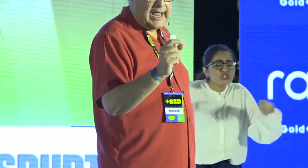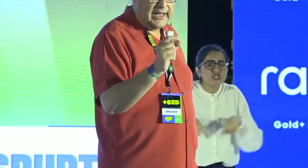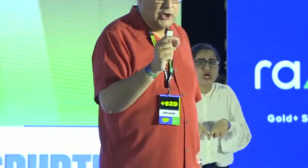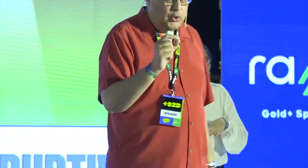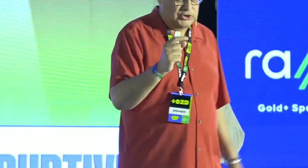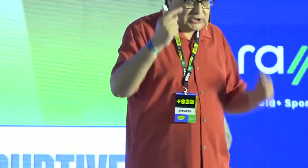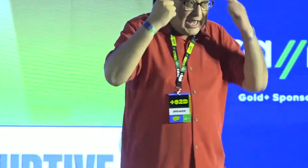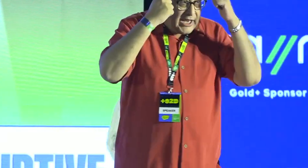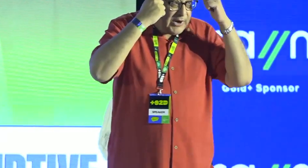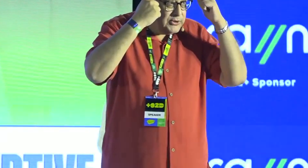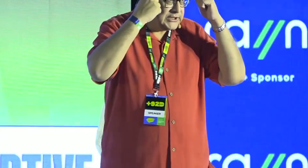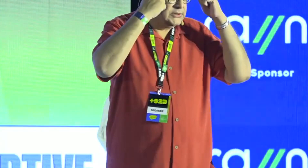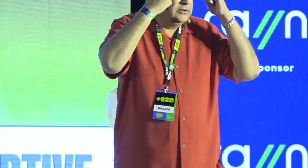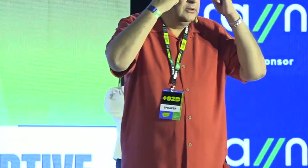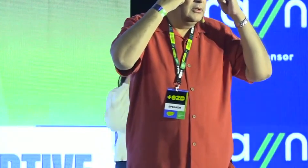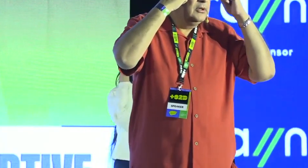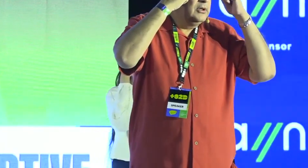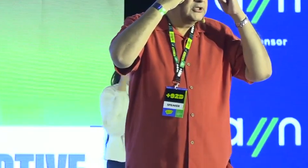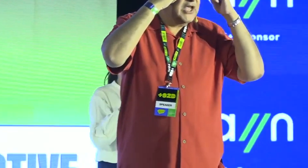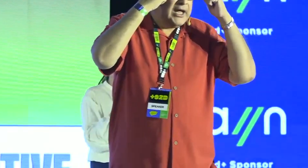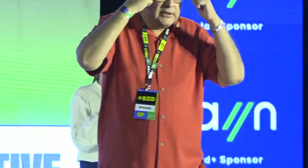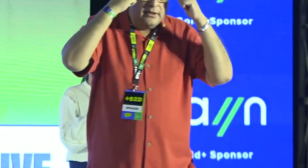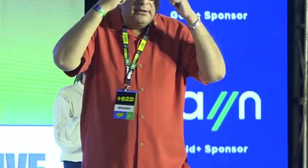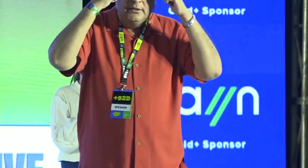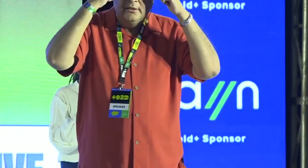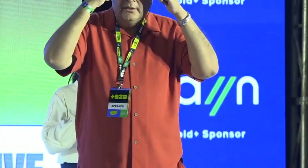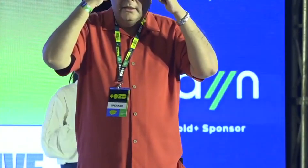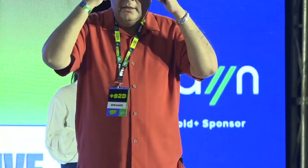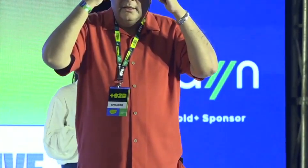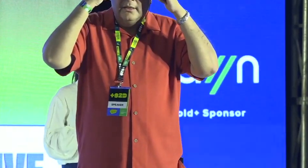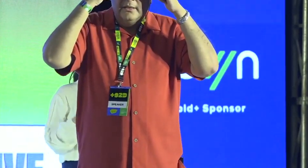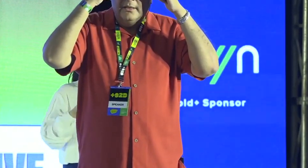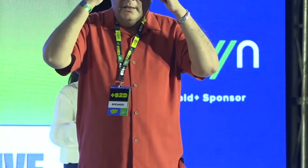that I can use. Think about this. Saat.